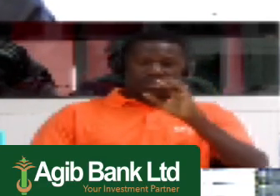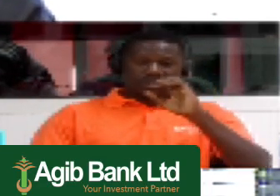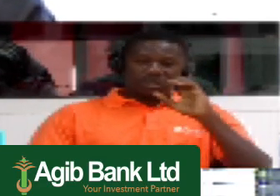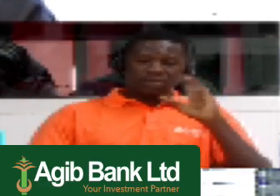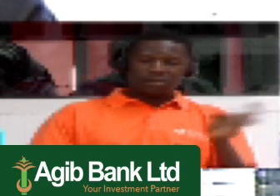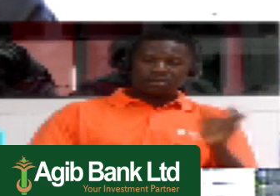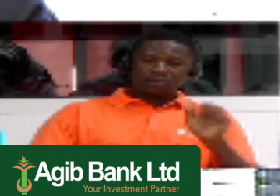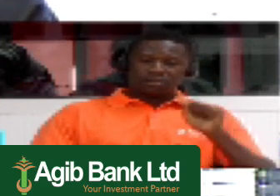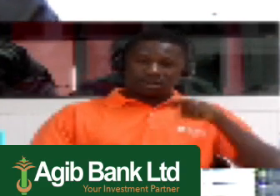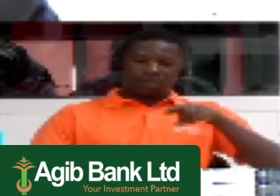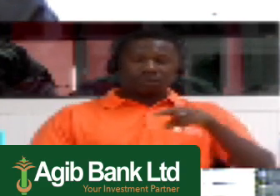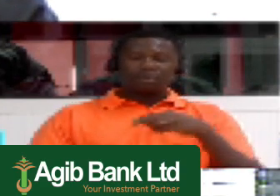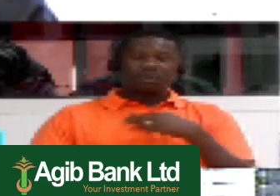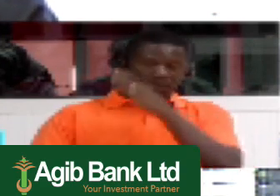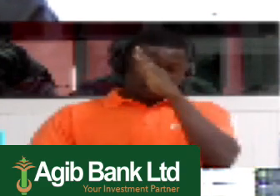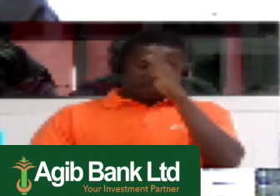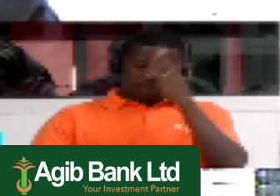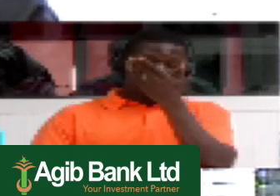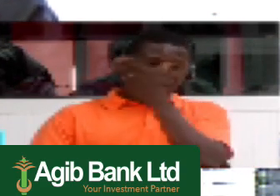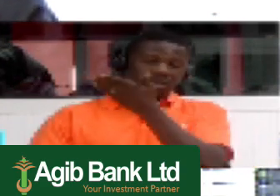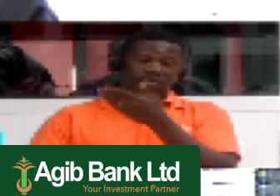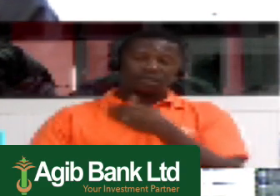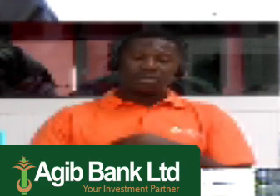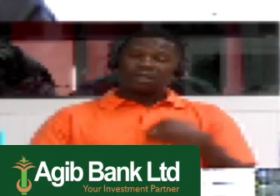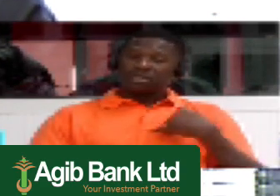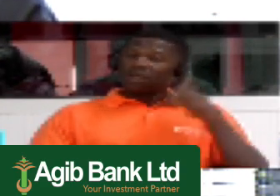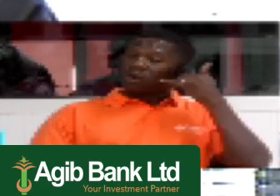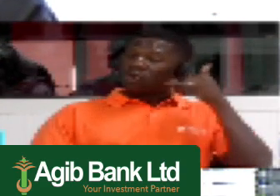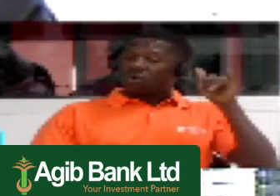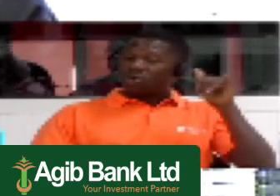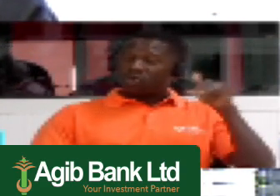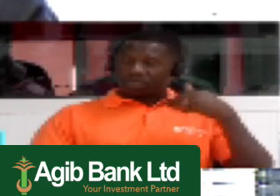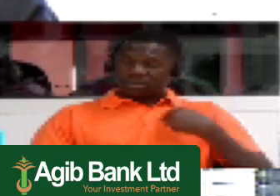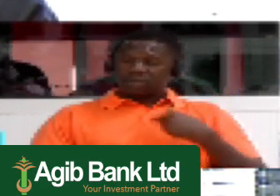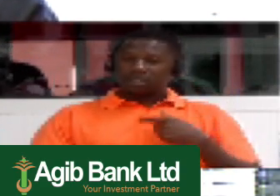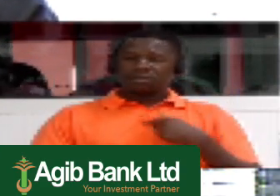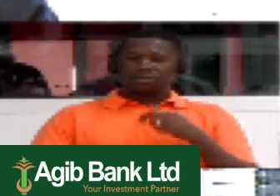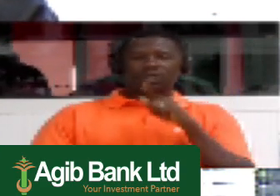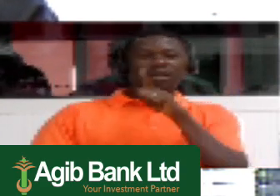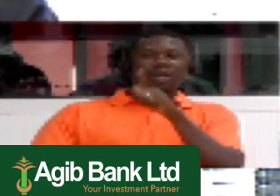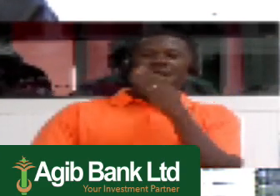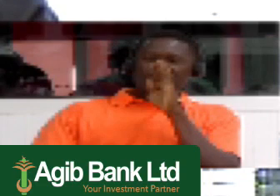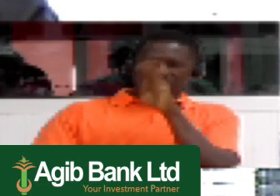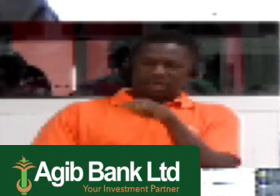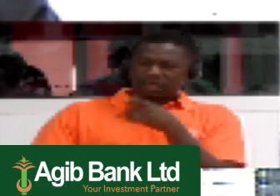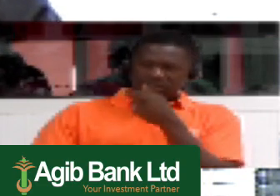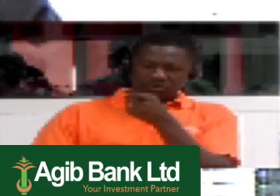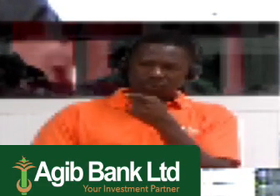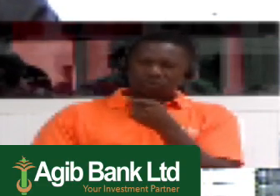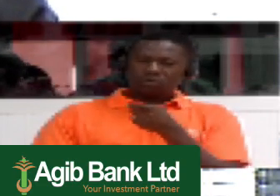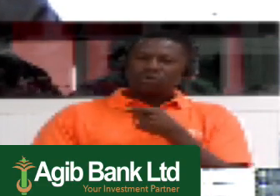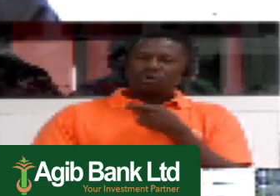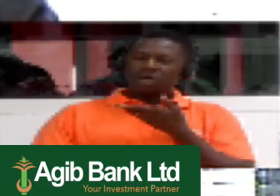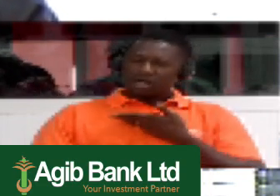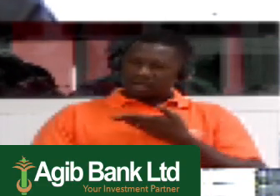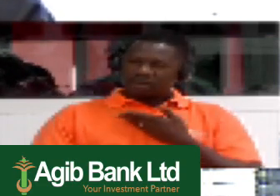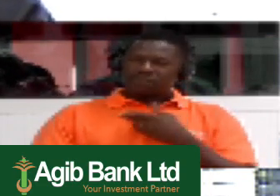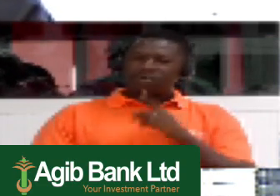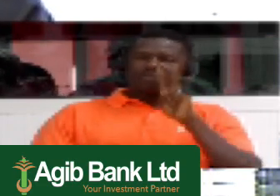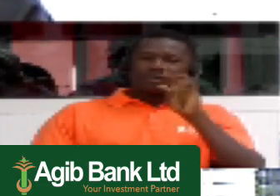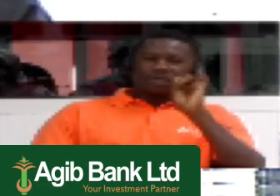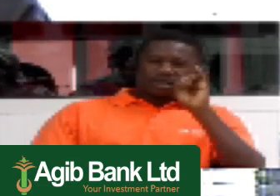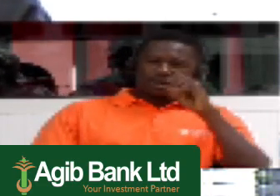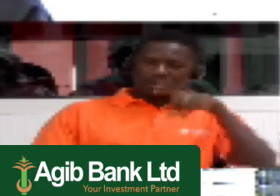OC at the time in Brikamo. Yen call akonye Lamin. He called me and said to me, Lamin. He told me ni a VIP protection oke kali